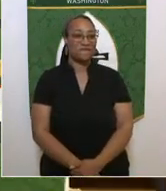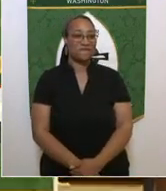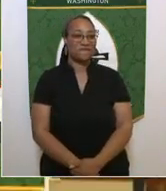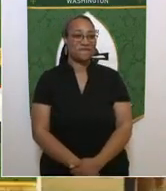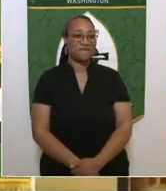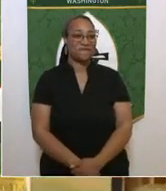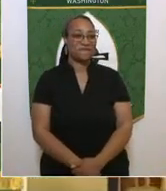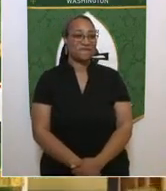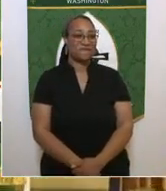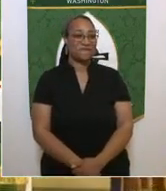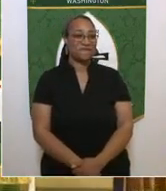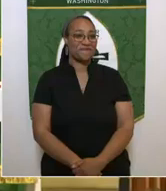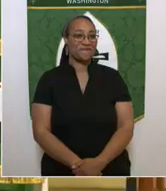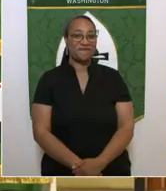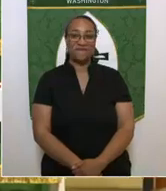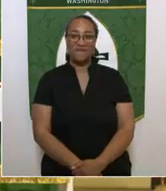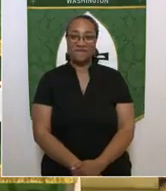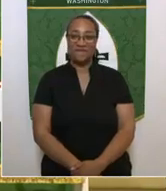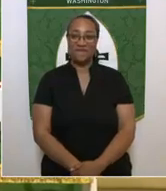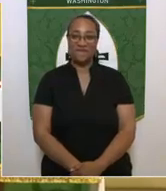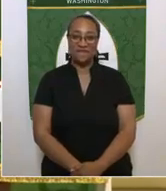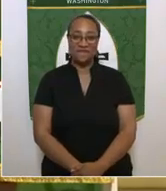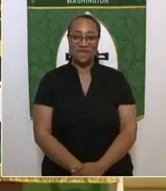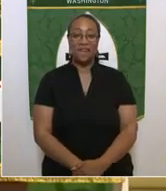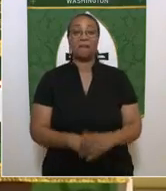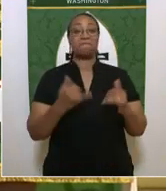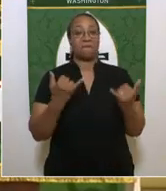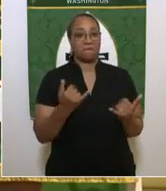Questions for you, Mayor. Okay.